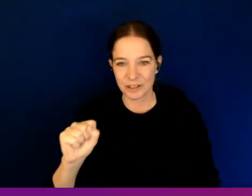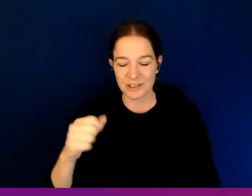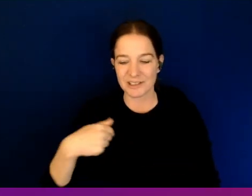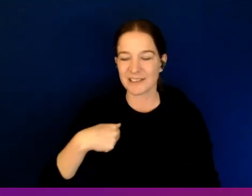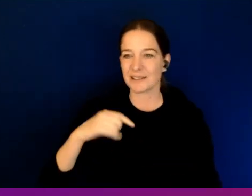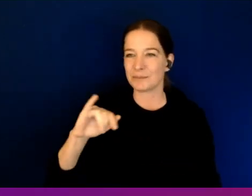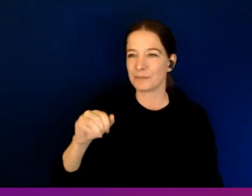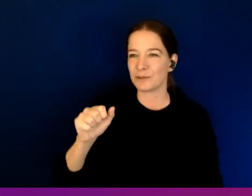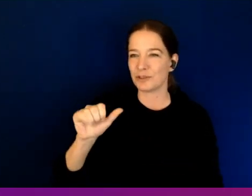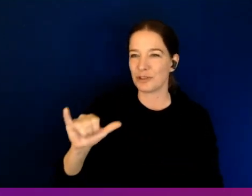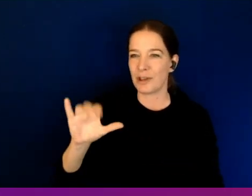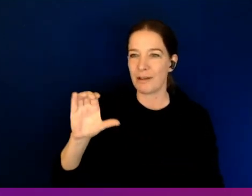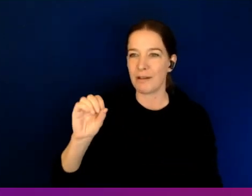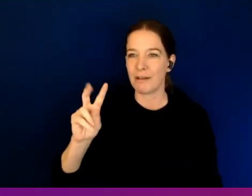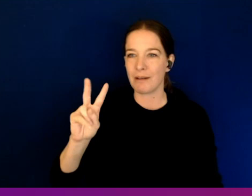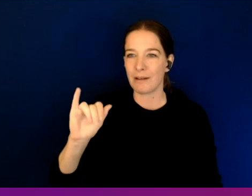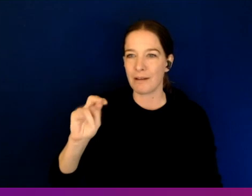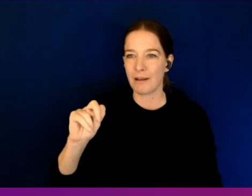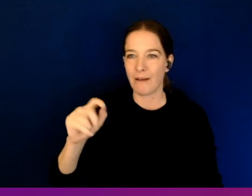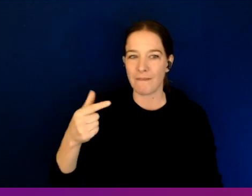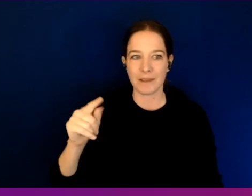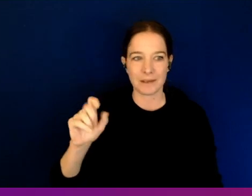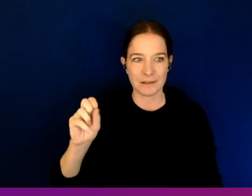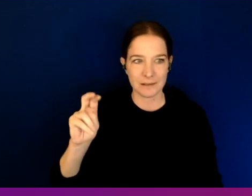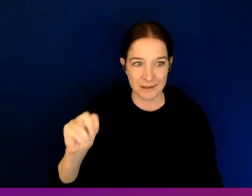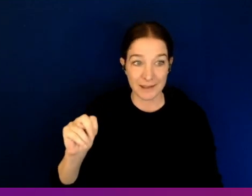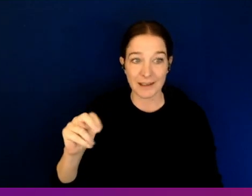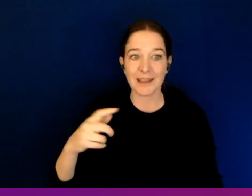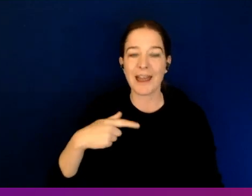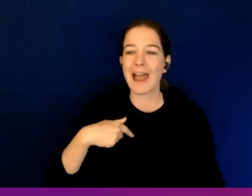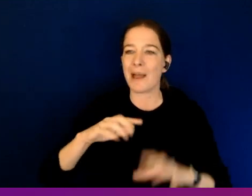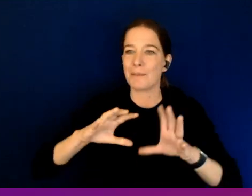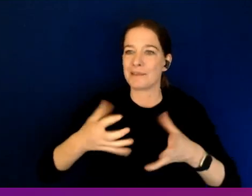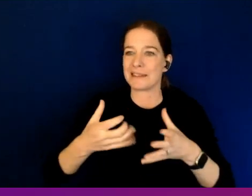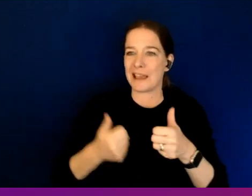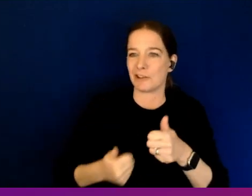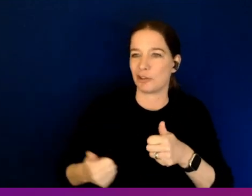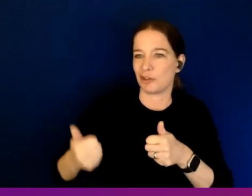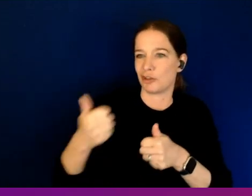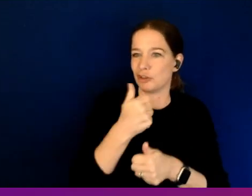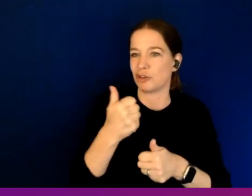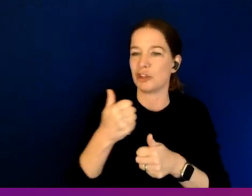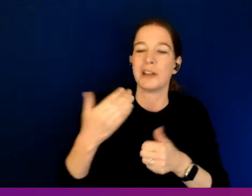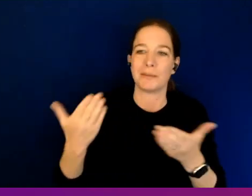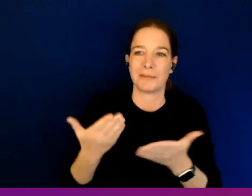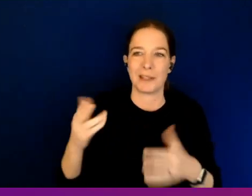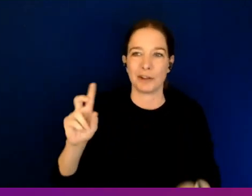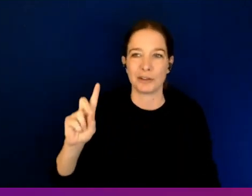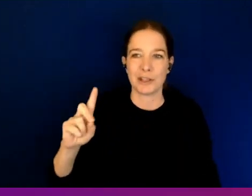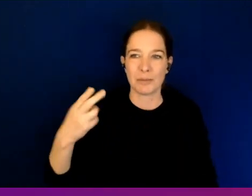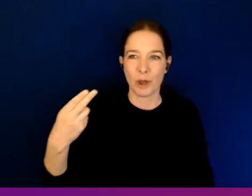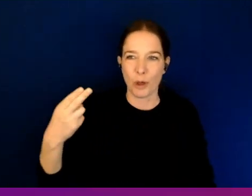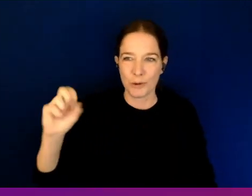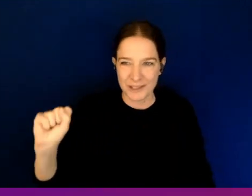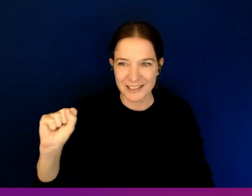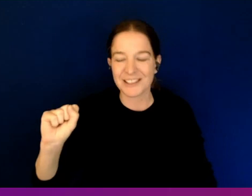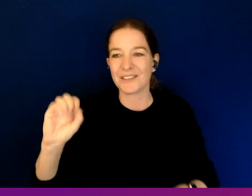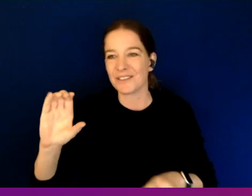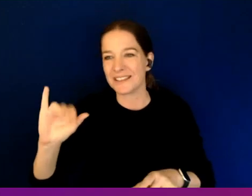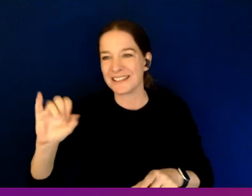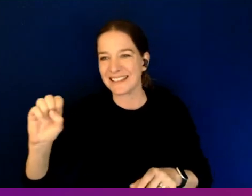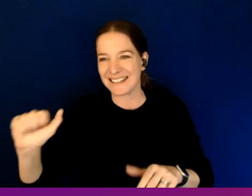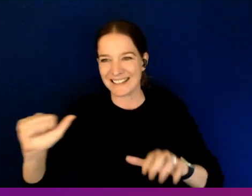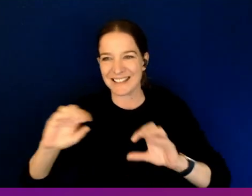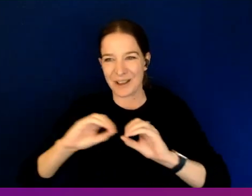Engagement Division's Awareness and Outreach section at the Department of Homeland Security's Cyber Security and Infrastructure Security Agency, and I'll be your